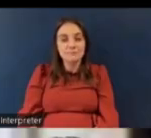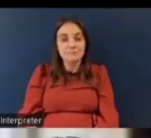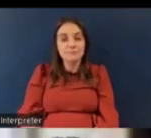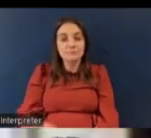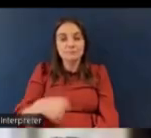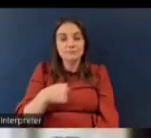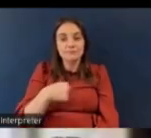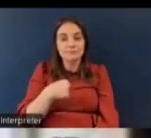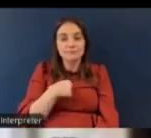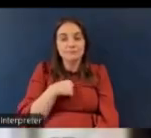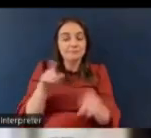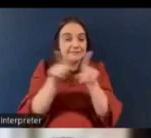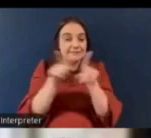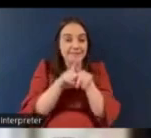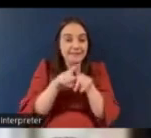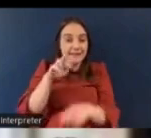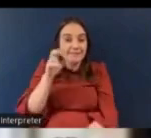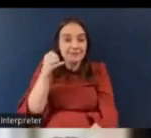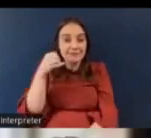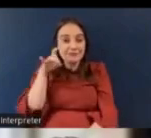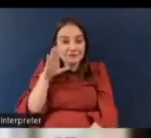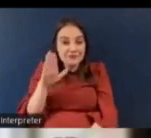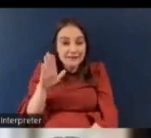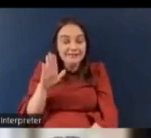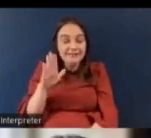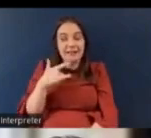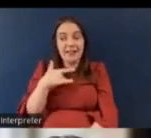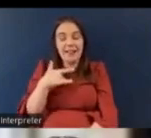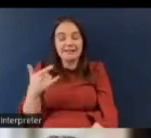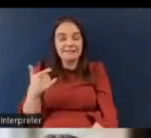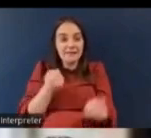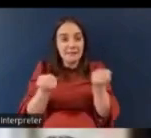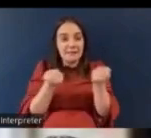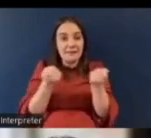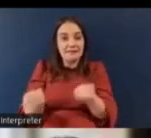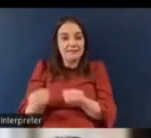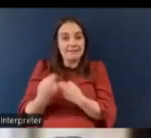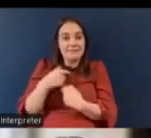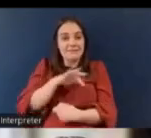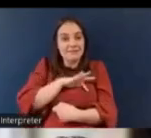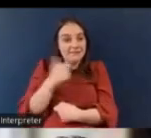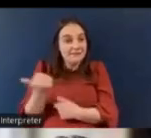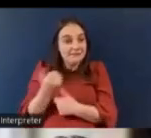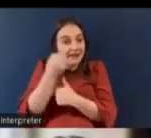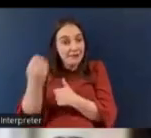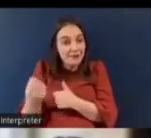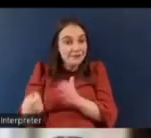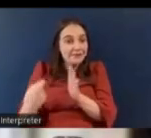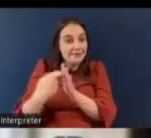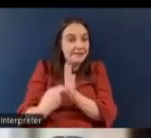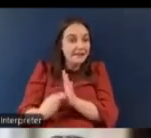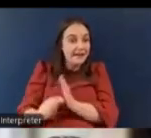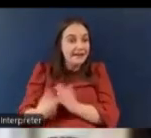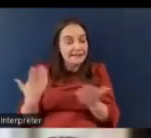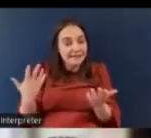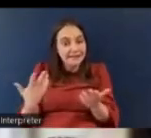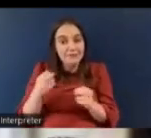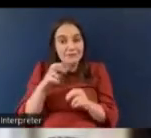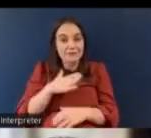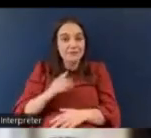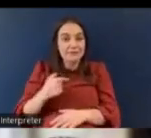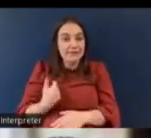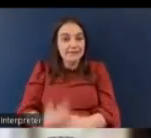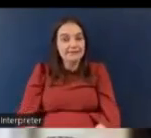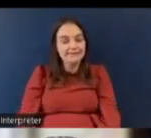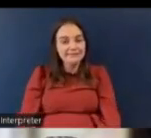I'm a little bit like Rachel. I did a little bit talking as well. So is there anybody else wants to contribute from my group?